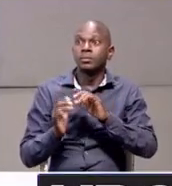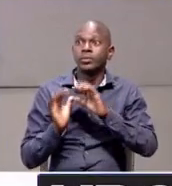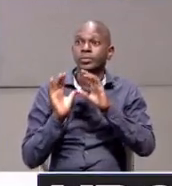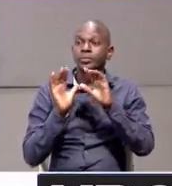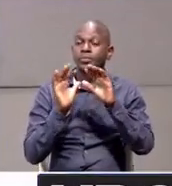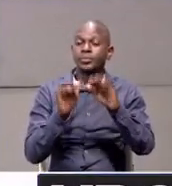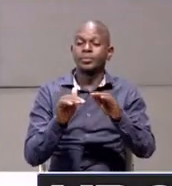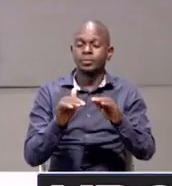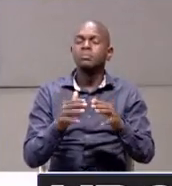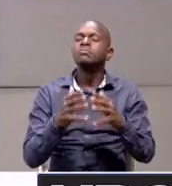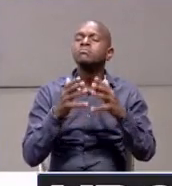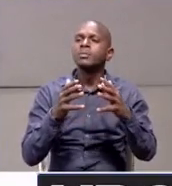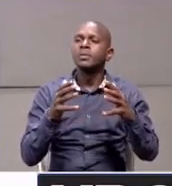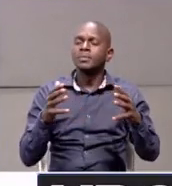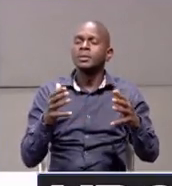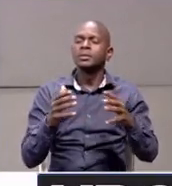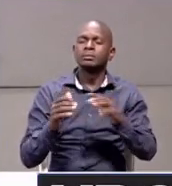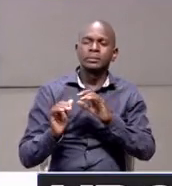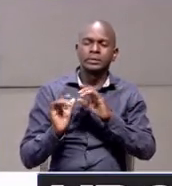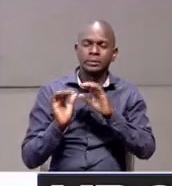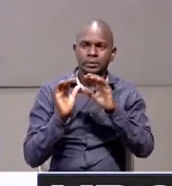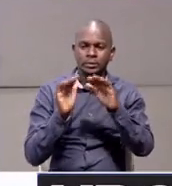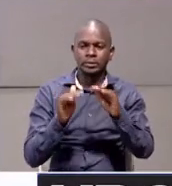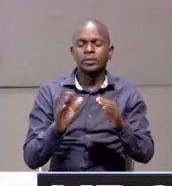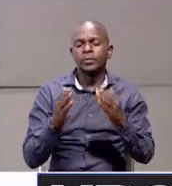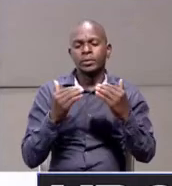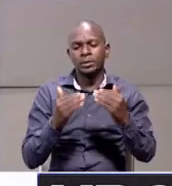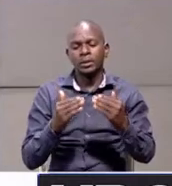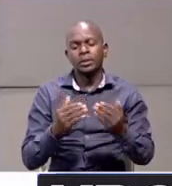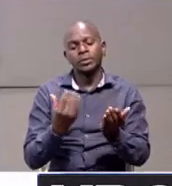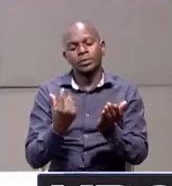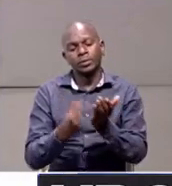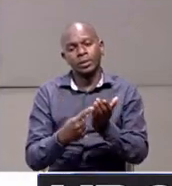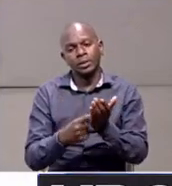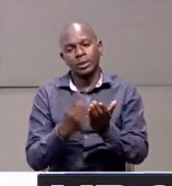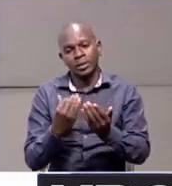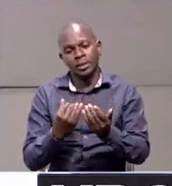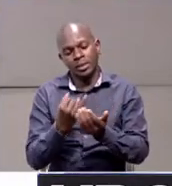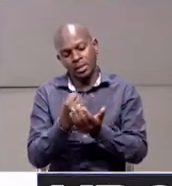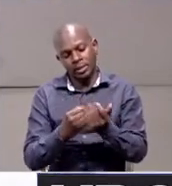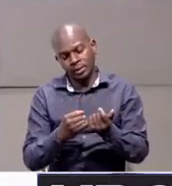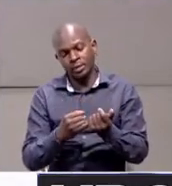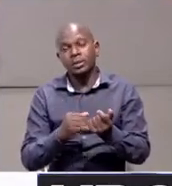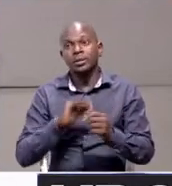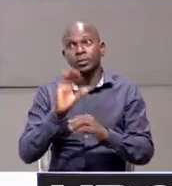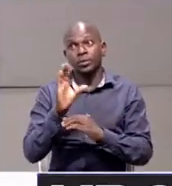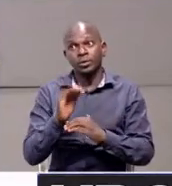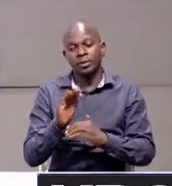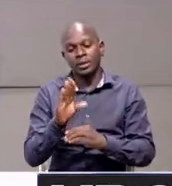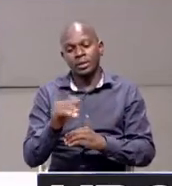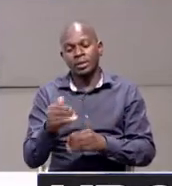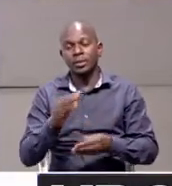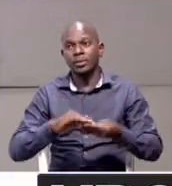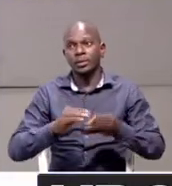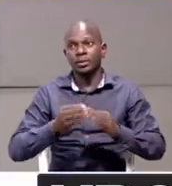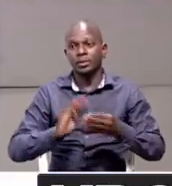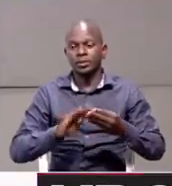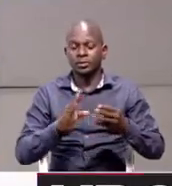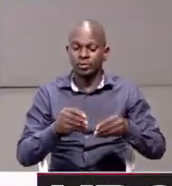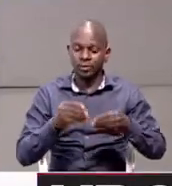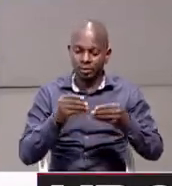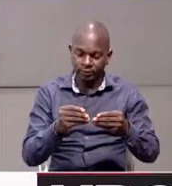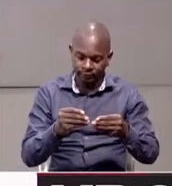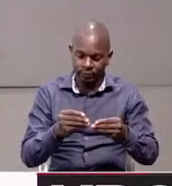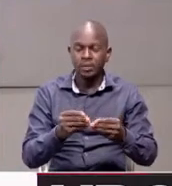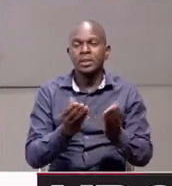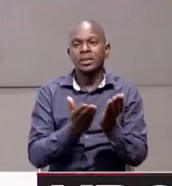big numbers. We thank AIDS, Uganda AIDS Commission and other partners who have showed up to offer services to the people. We